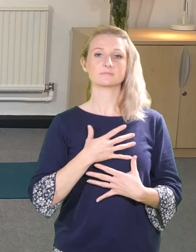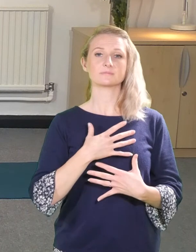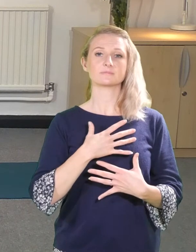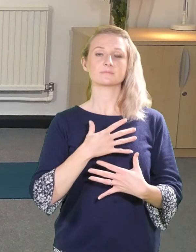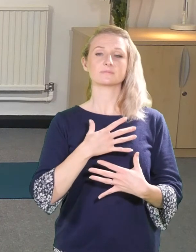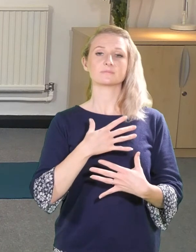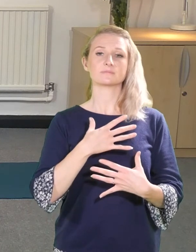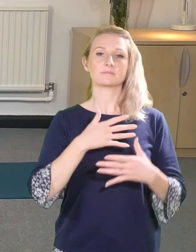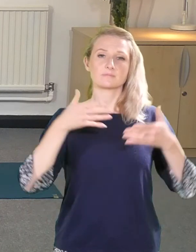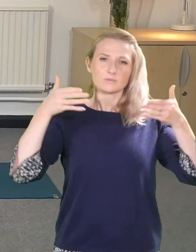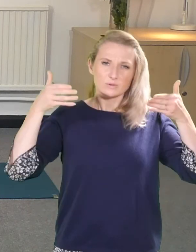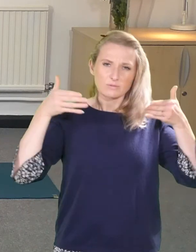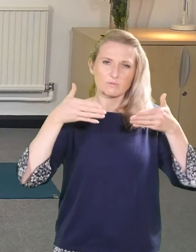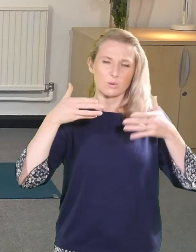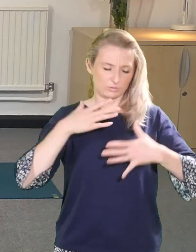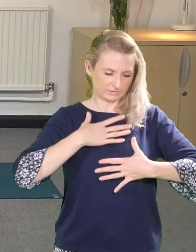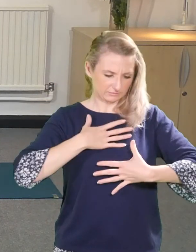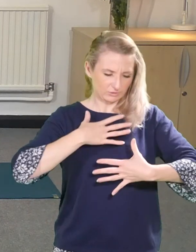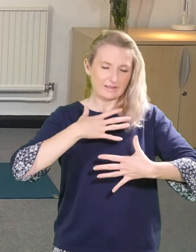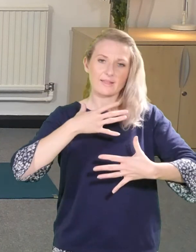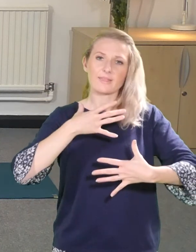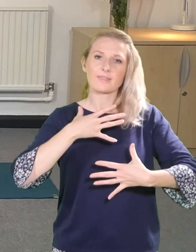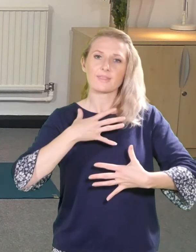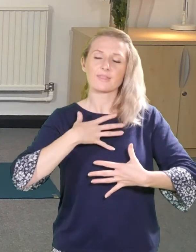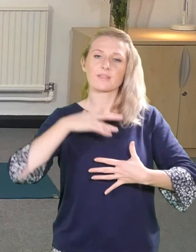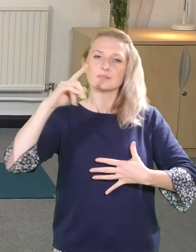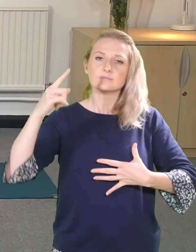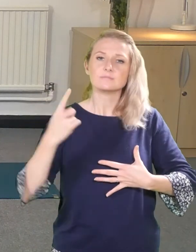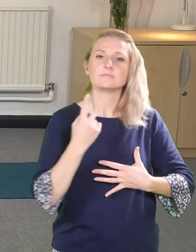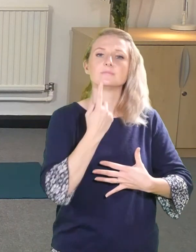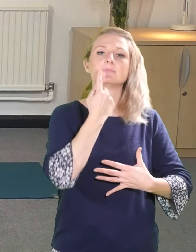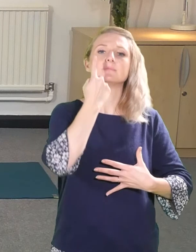Breath awareness in the nose.